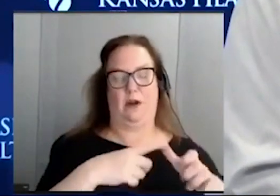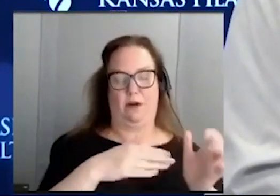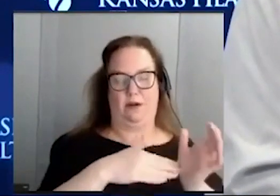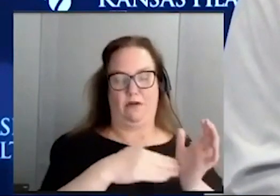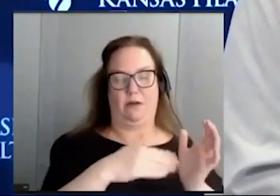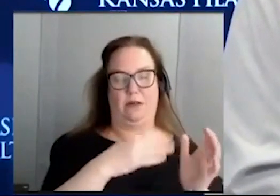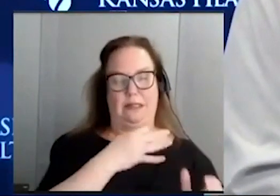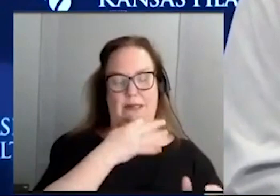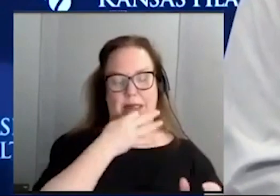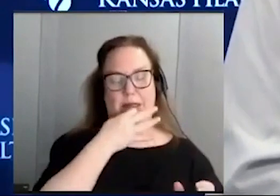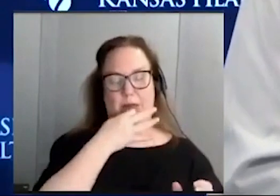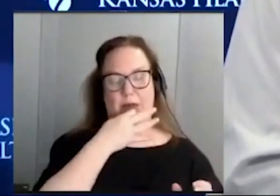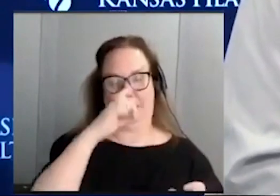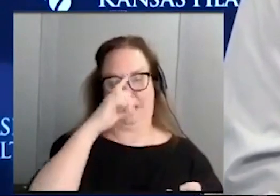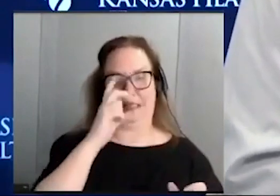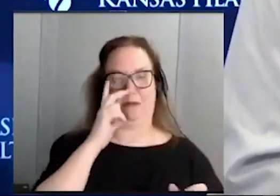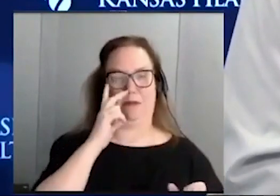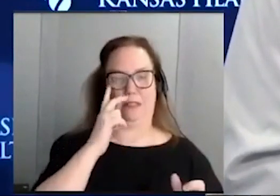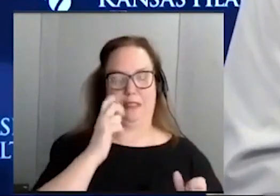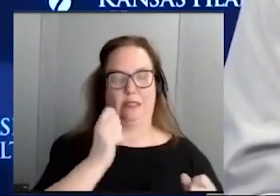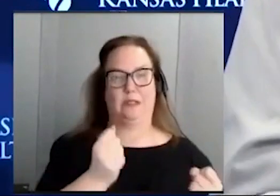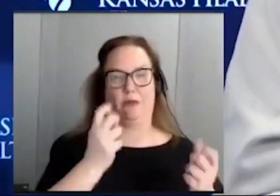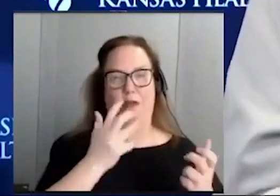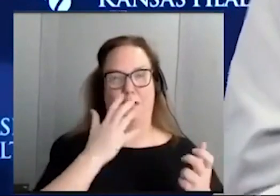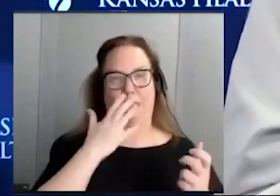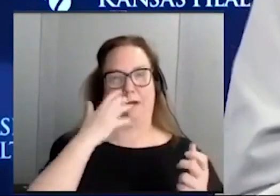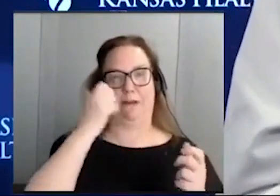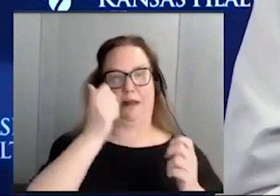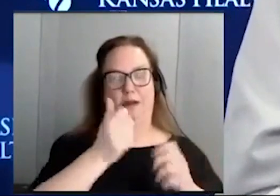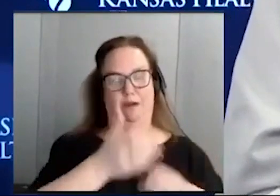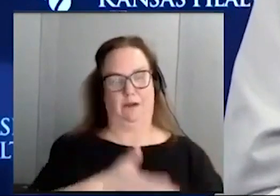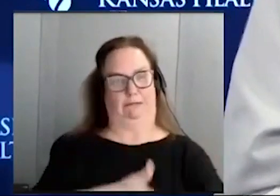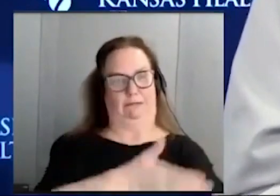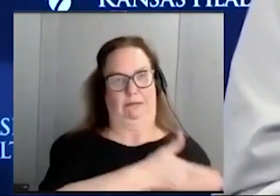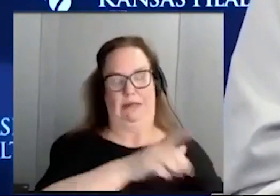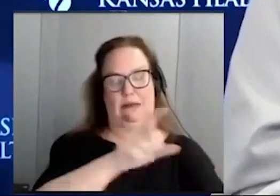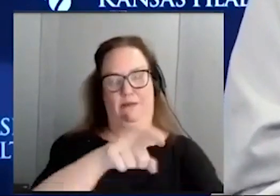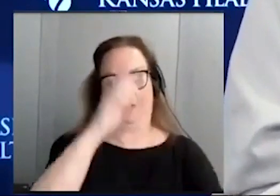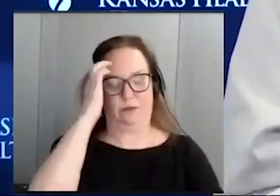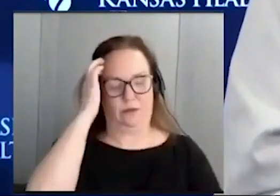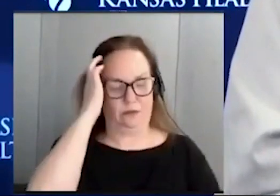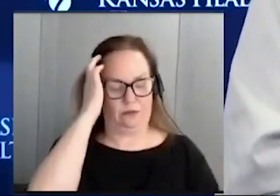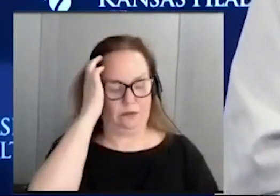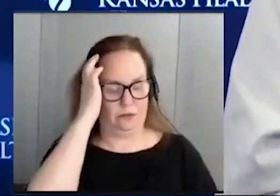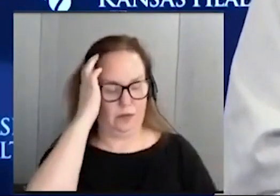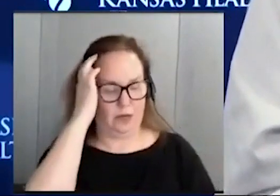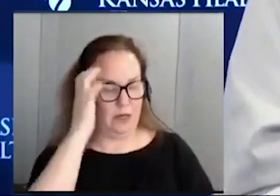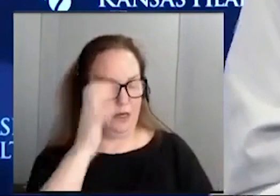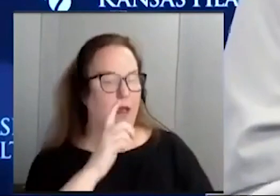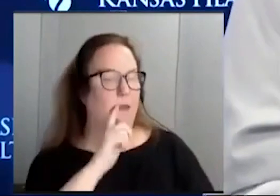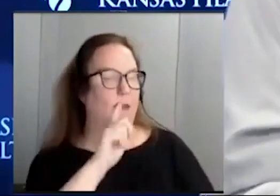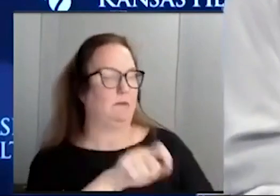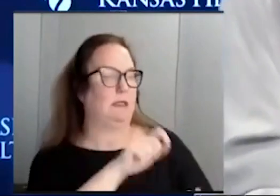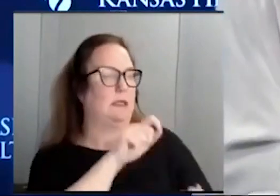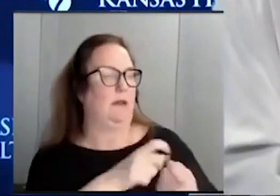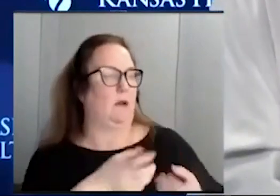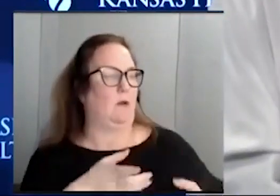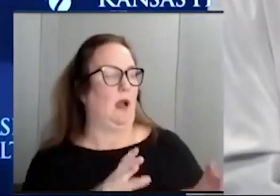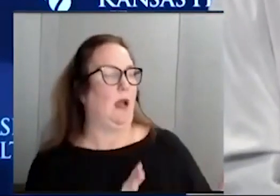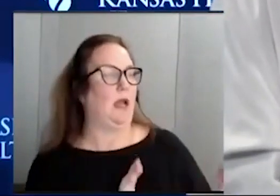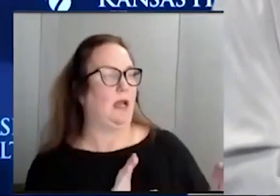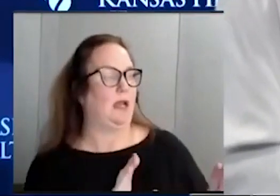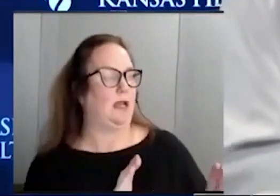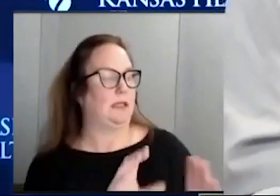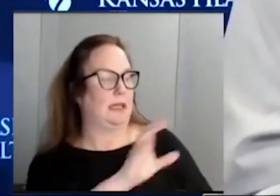it, because they're going to see so much of it, they have to get better at it. And then you have to look for what are the specific modalities that this clinic